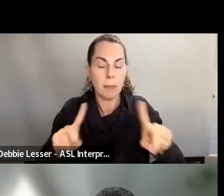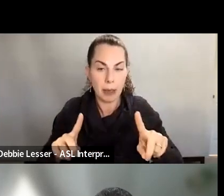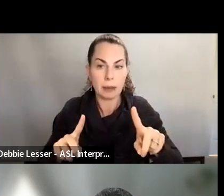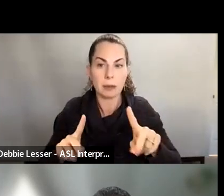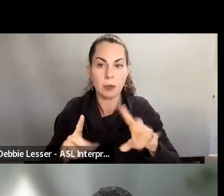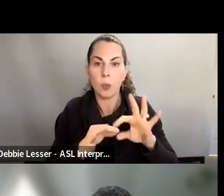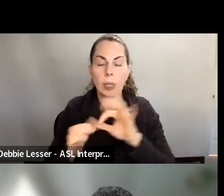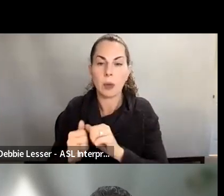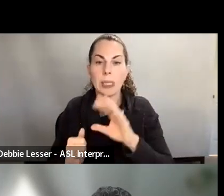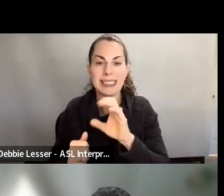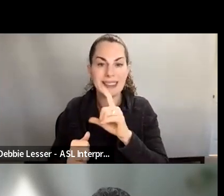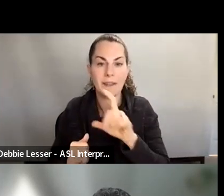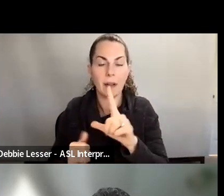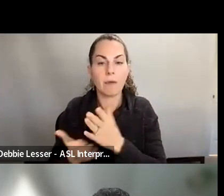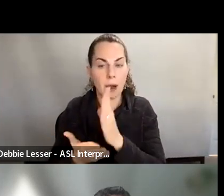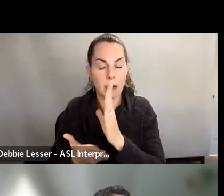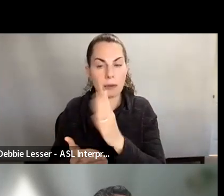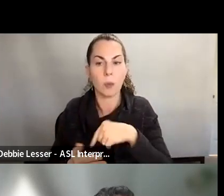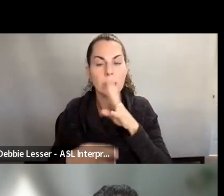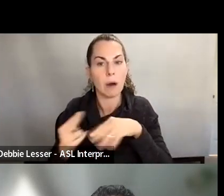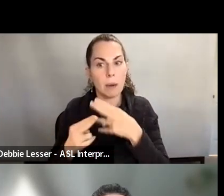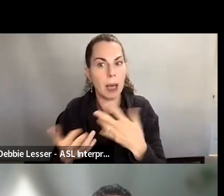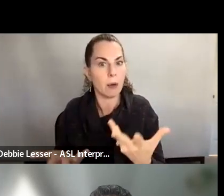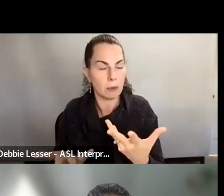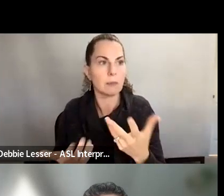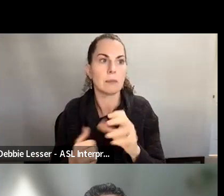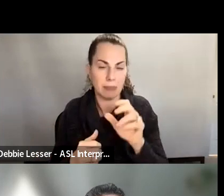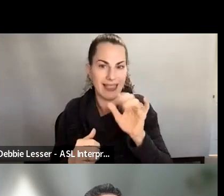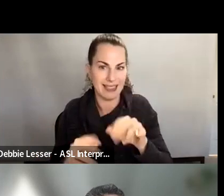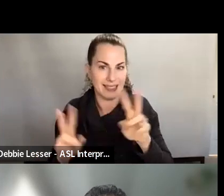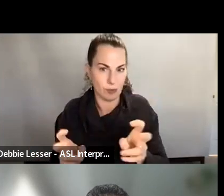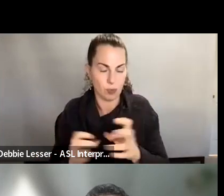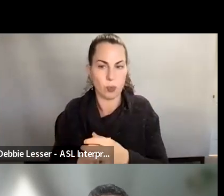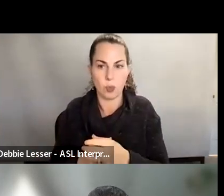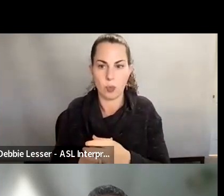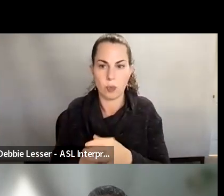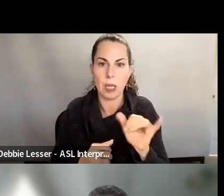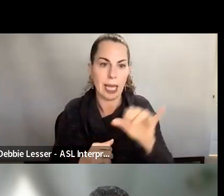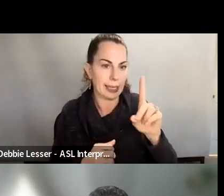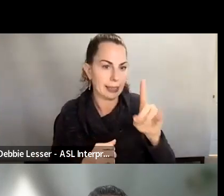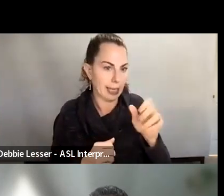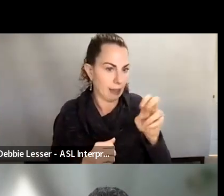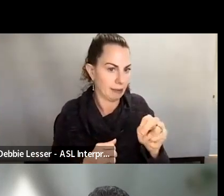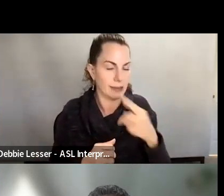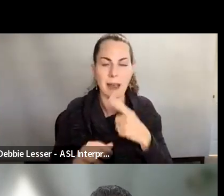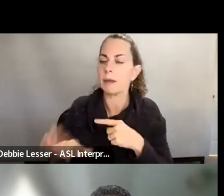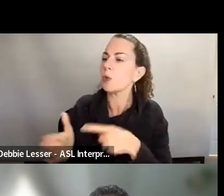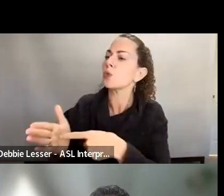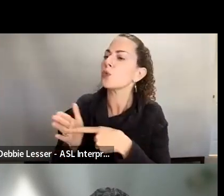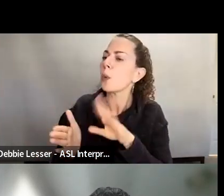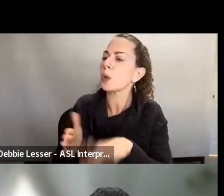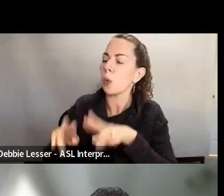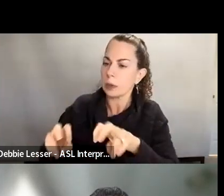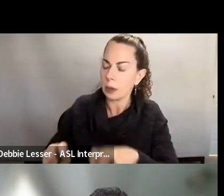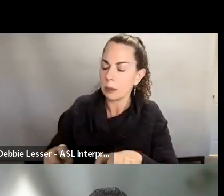talk about this. We do talk about the practical steps of, okay, like Dylan said before, show me that assessment you use. Show me how you